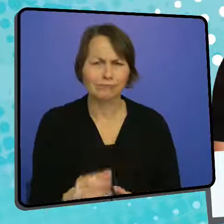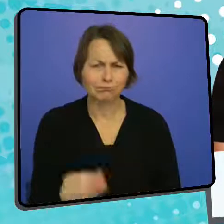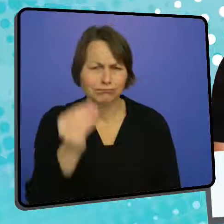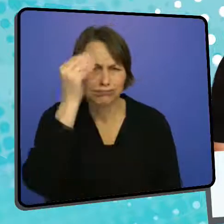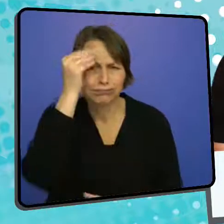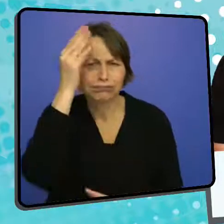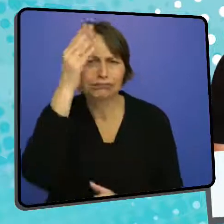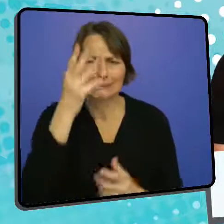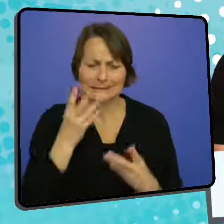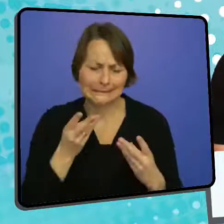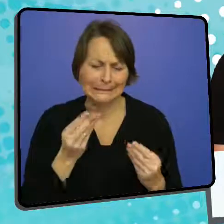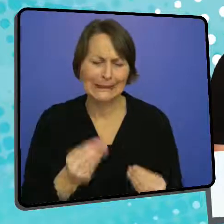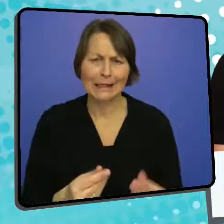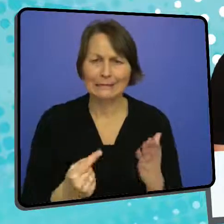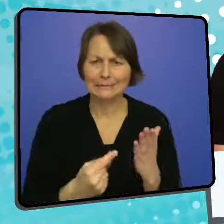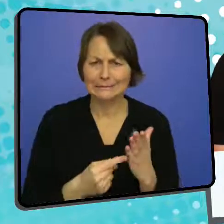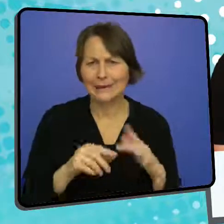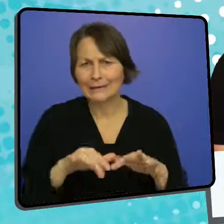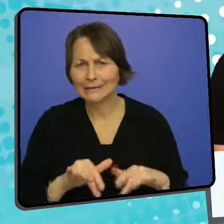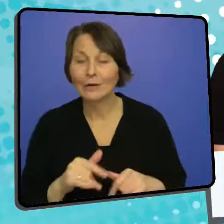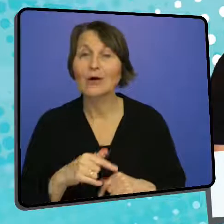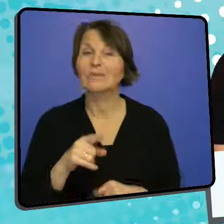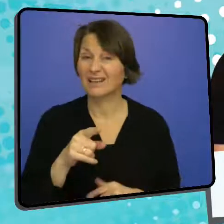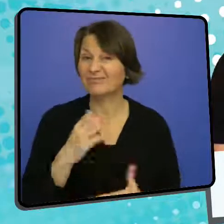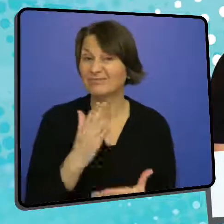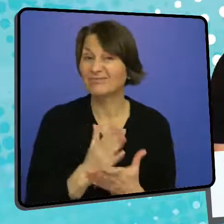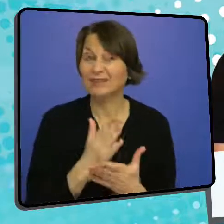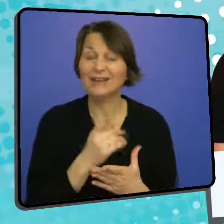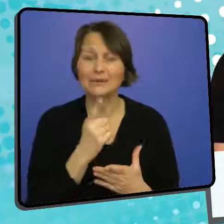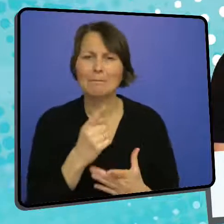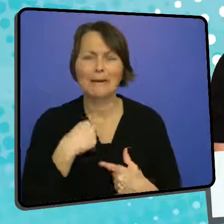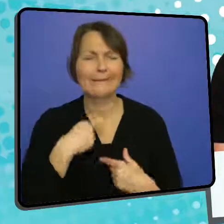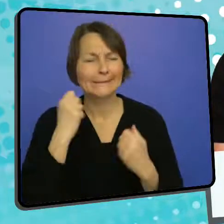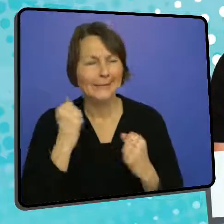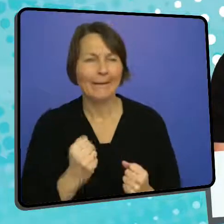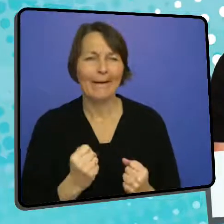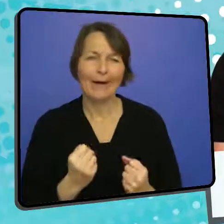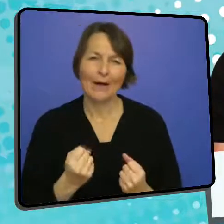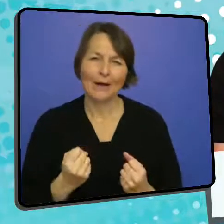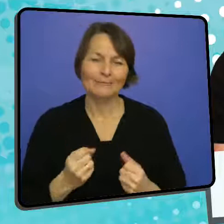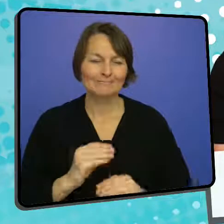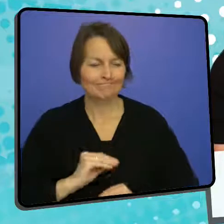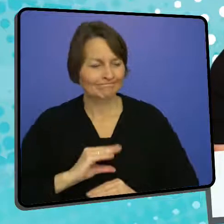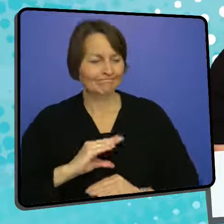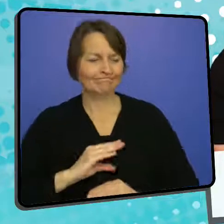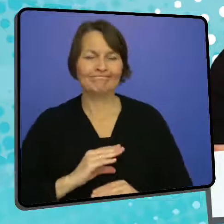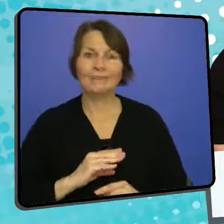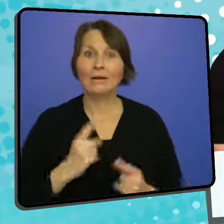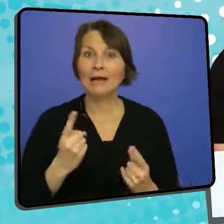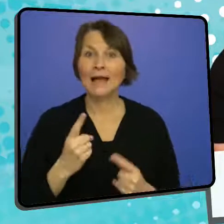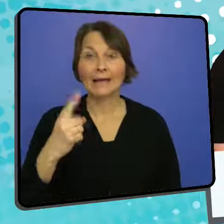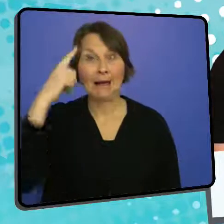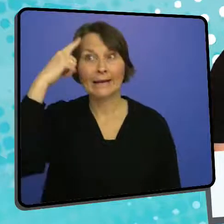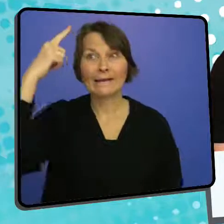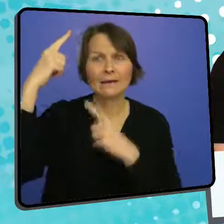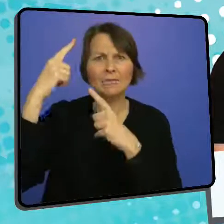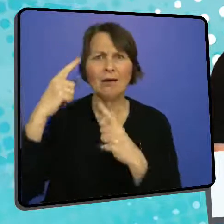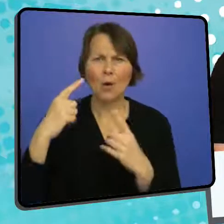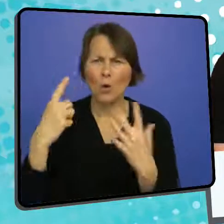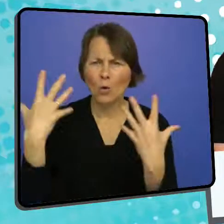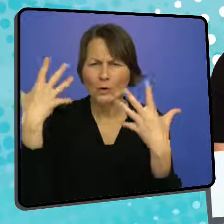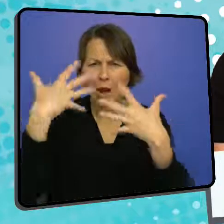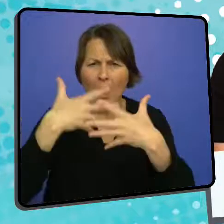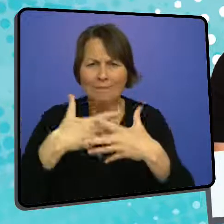or sharing or trying to break down complex ideas is sometimes incredibly hard to do.